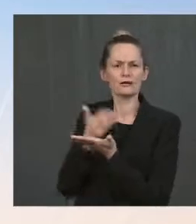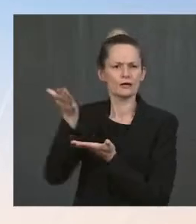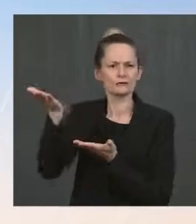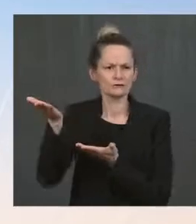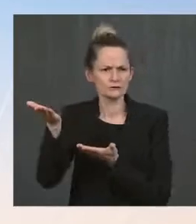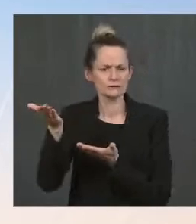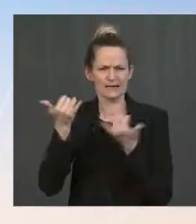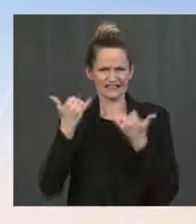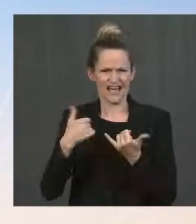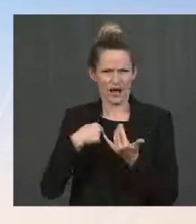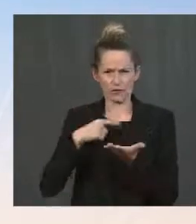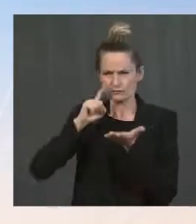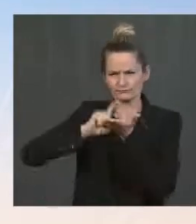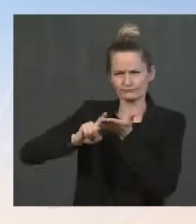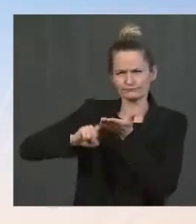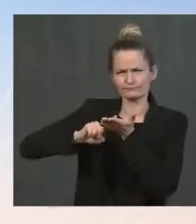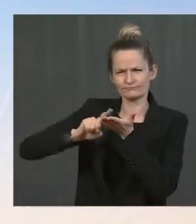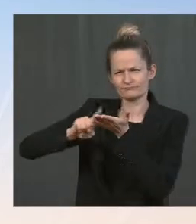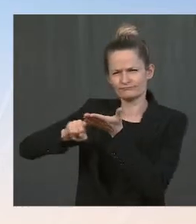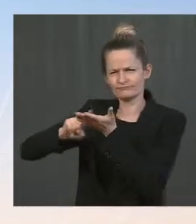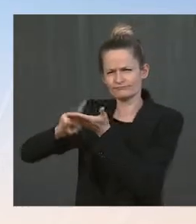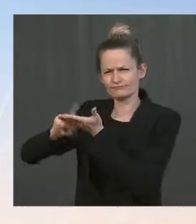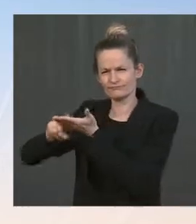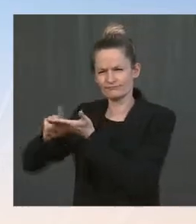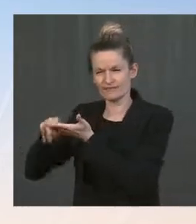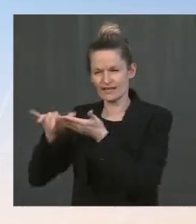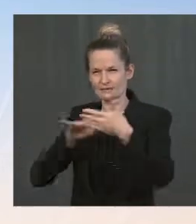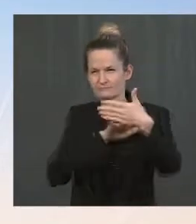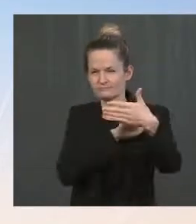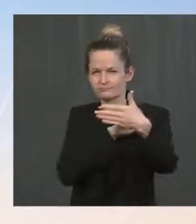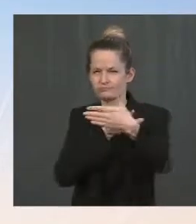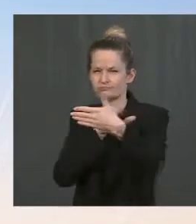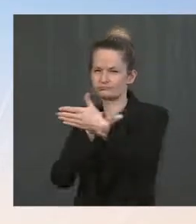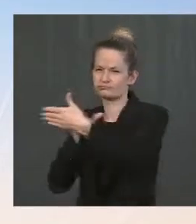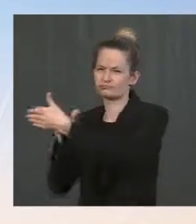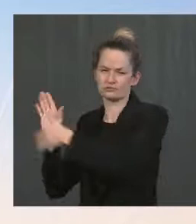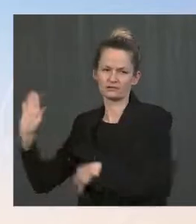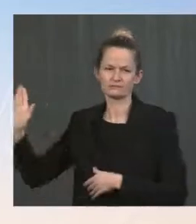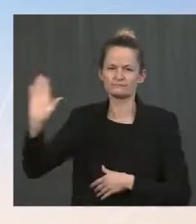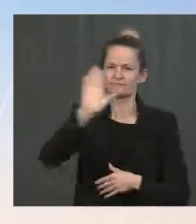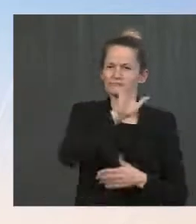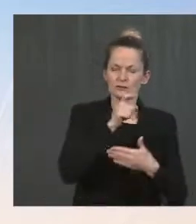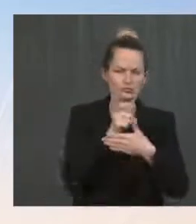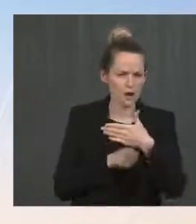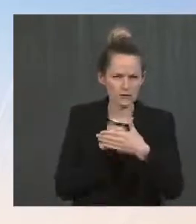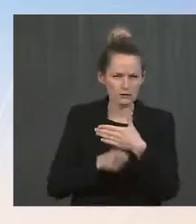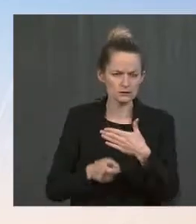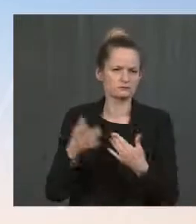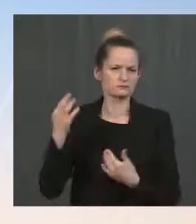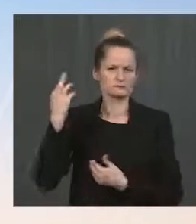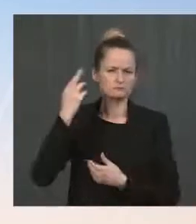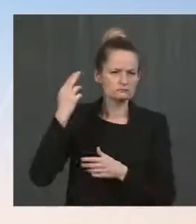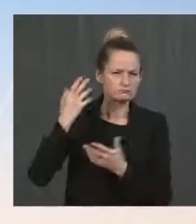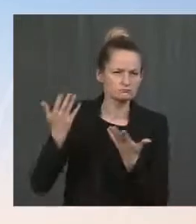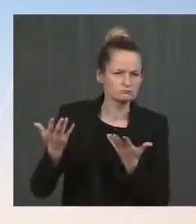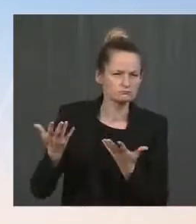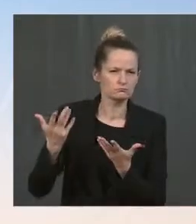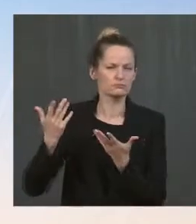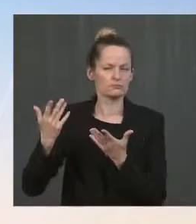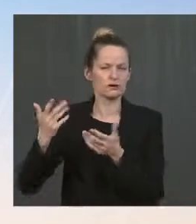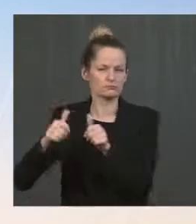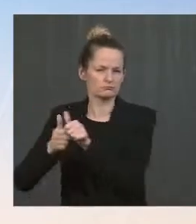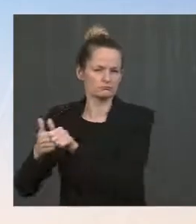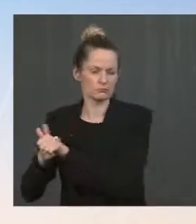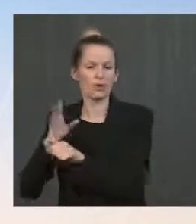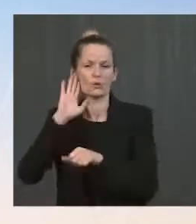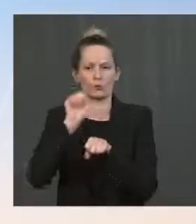a couple of studies to provide more price discovery. Certainly want to work with Congress in their efforts legislatively to